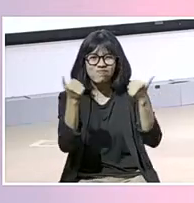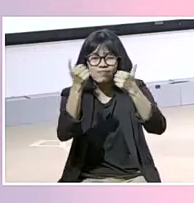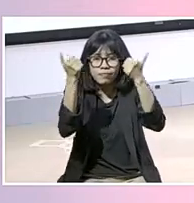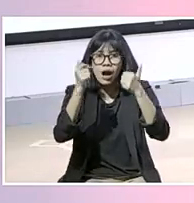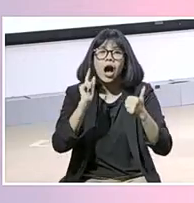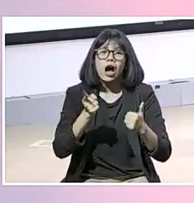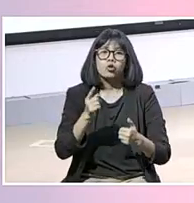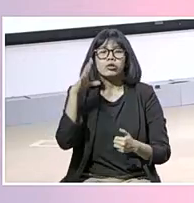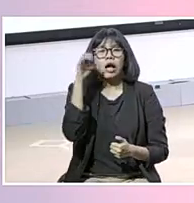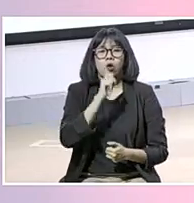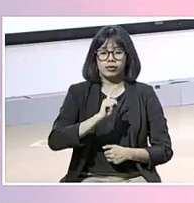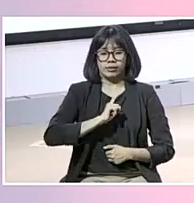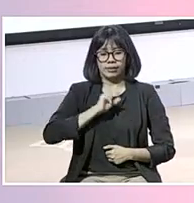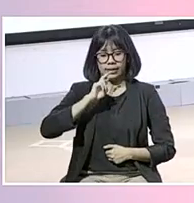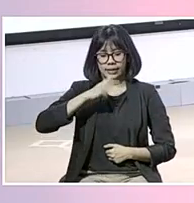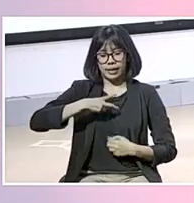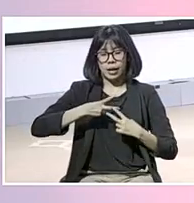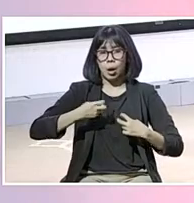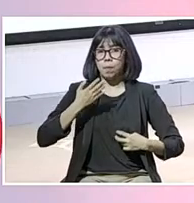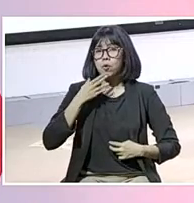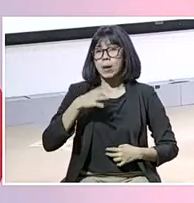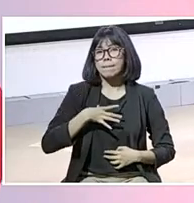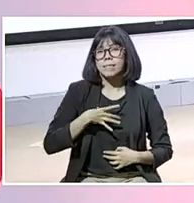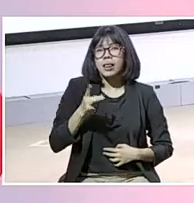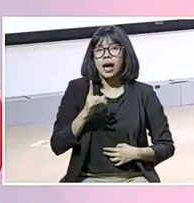choices you have to make. We make choices every day.